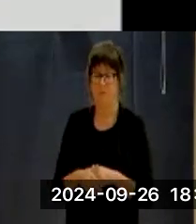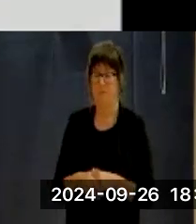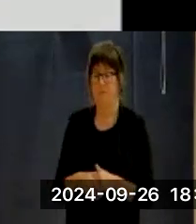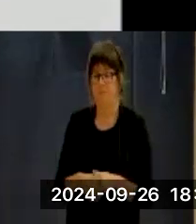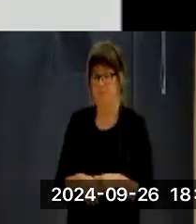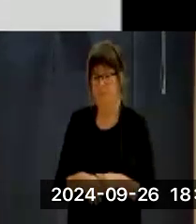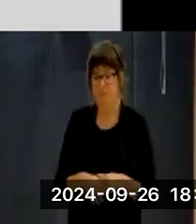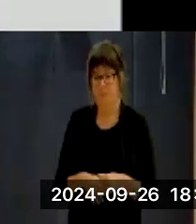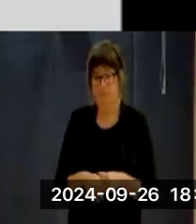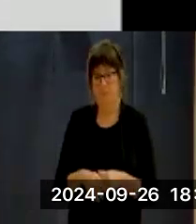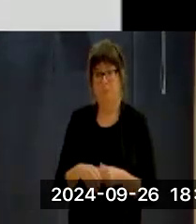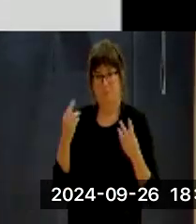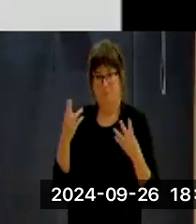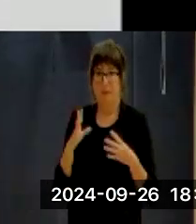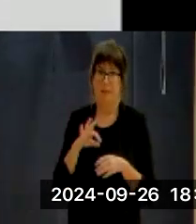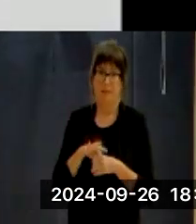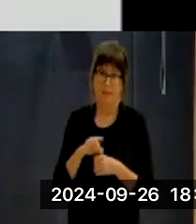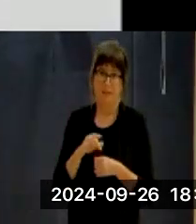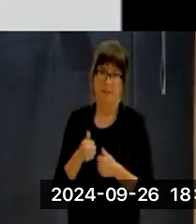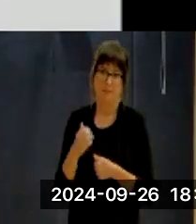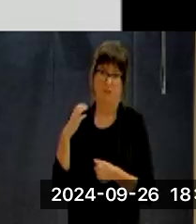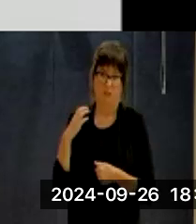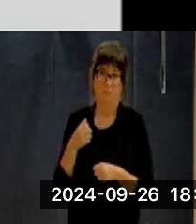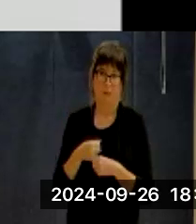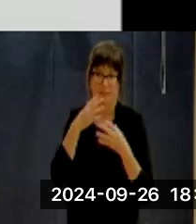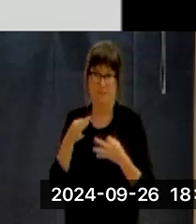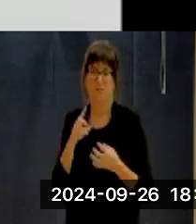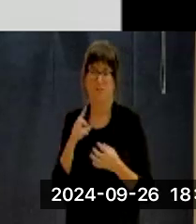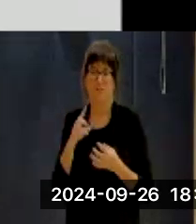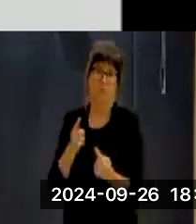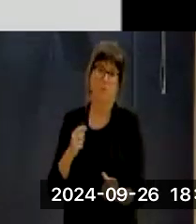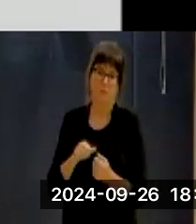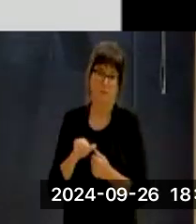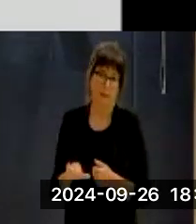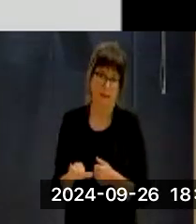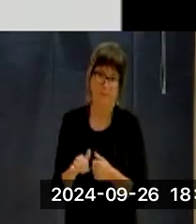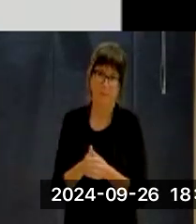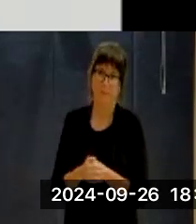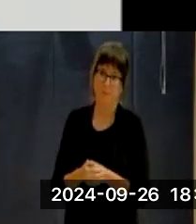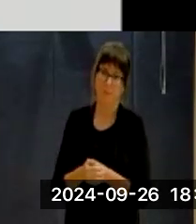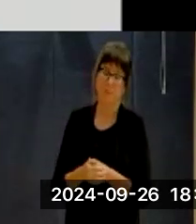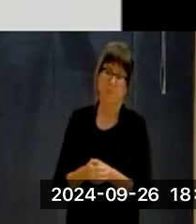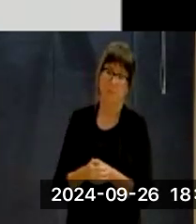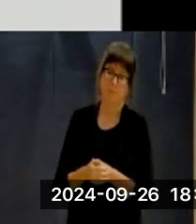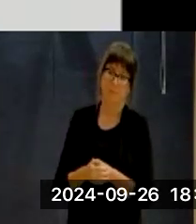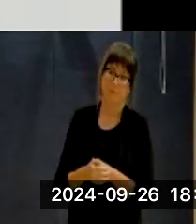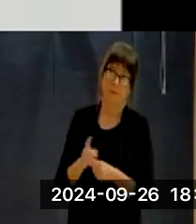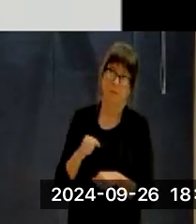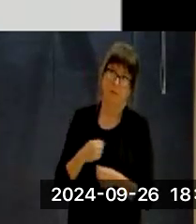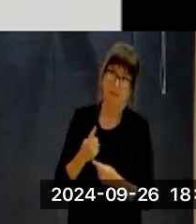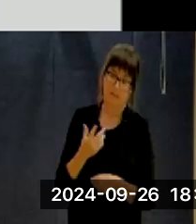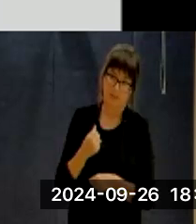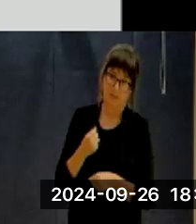a lot of elected officials and people who are making these decisions disagree with that. And ultimately, over the last 5 years, whether it's